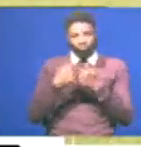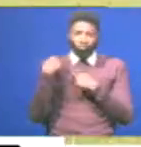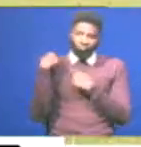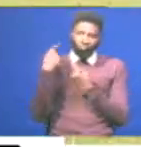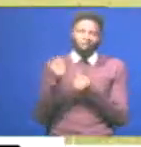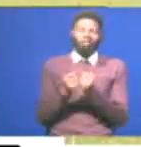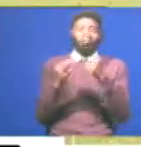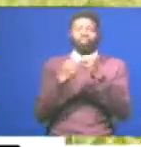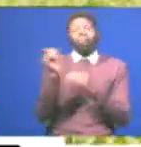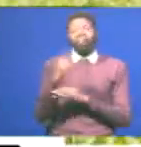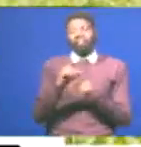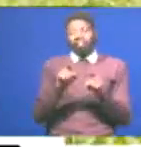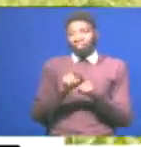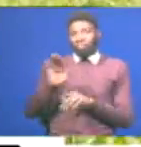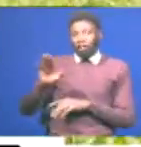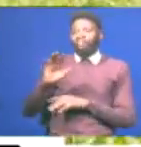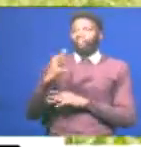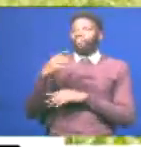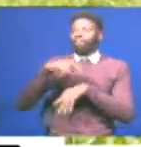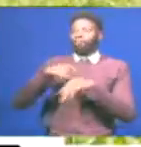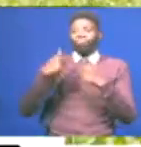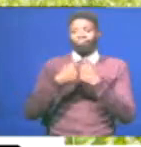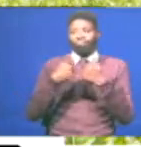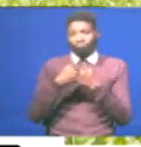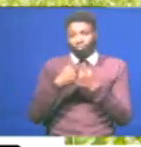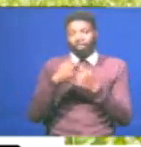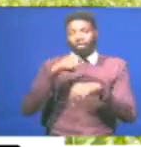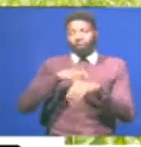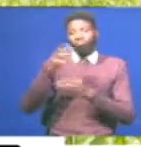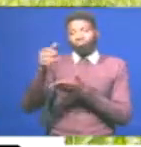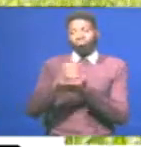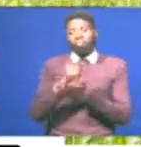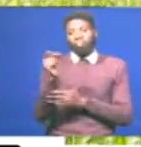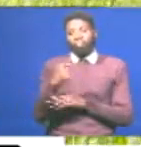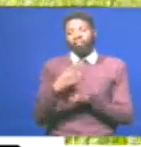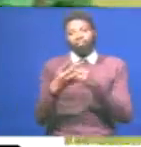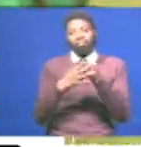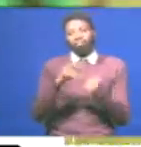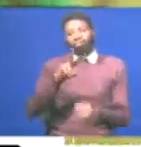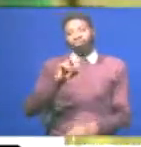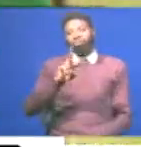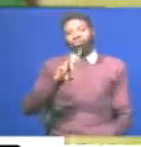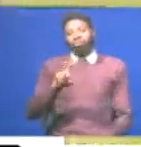Firat's fifth match in charge since being appointed in September 2021. Bernard Okumu, Legends Edition.